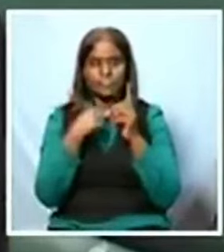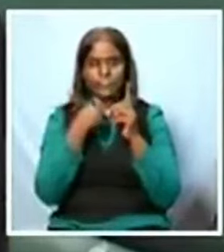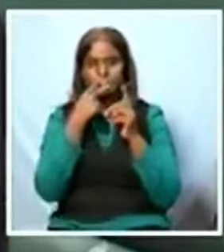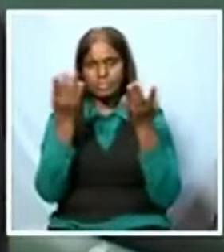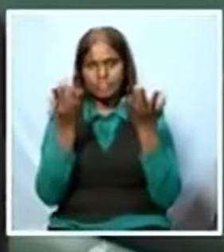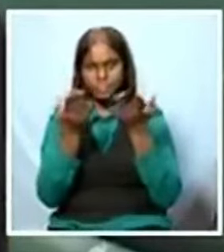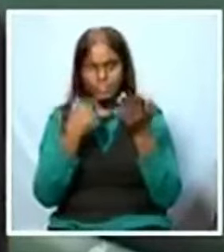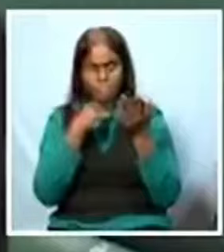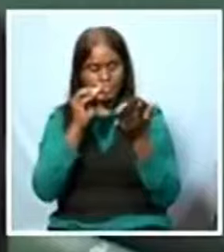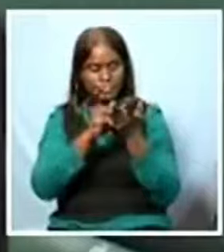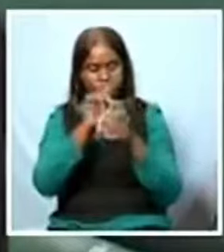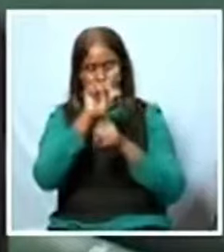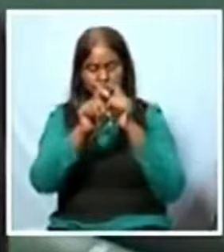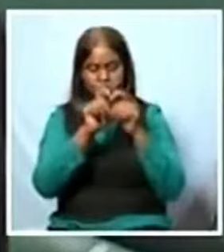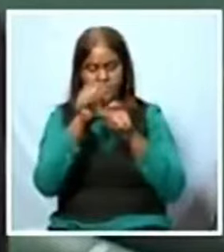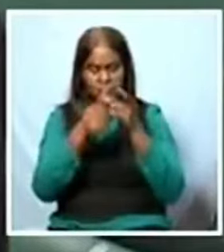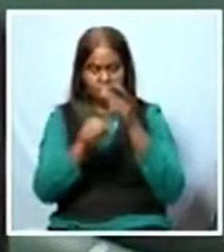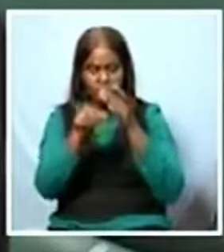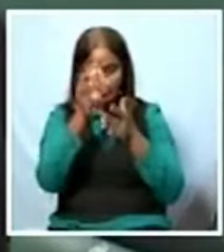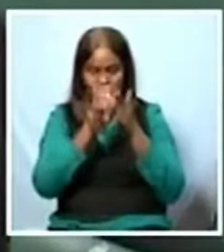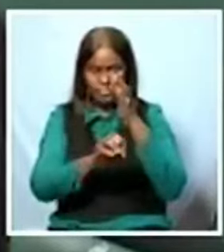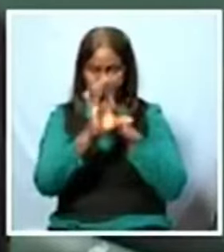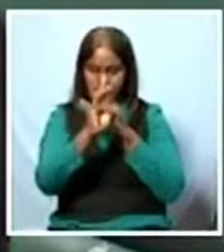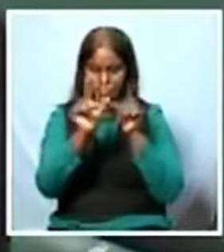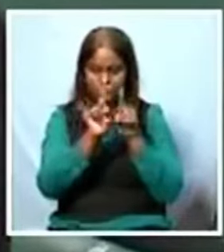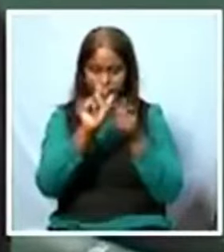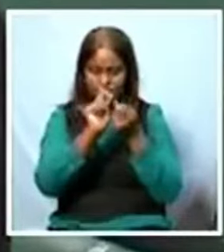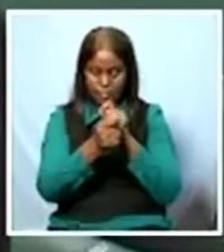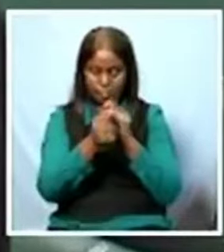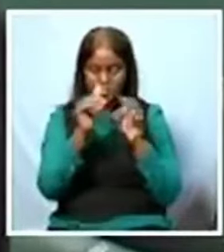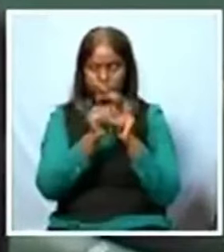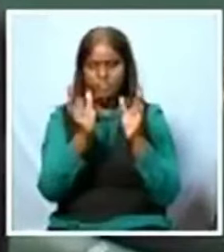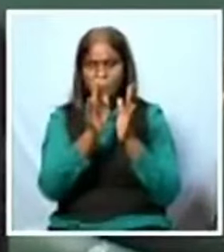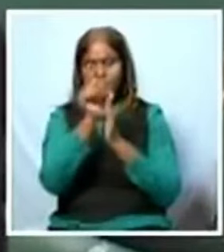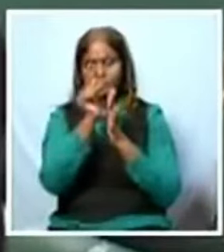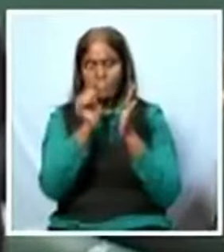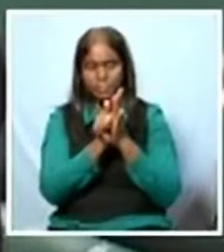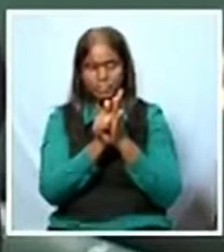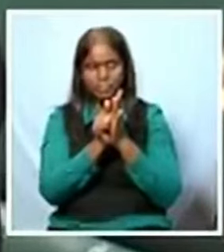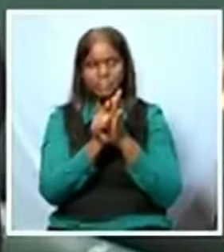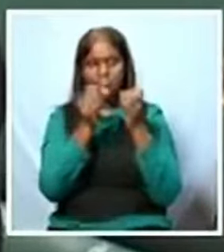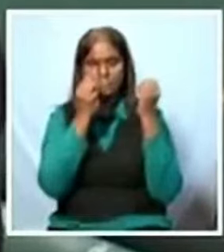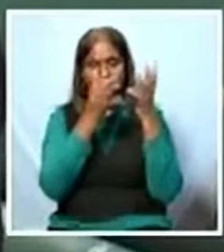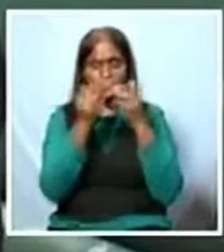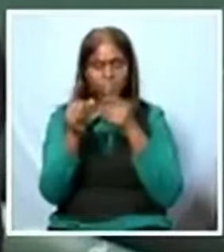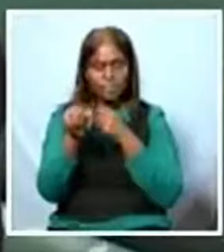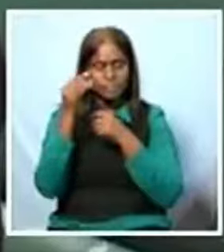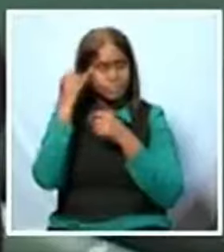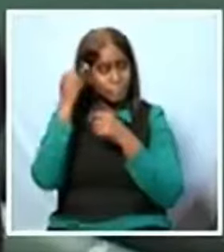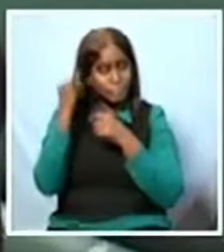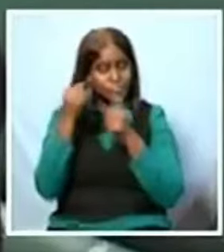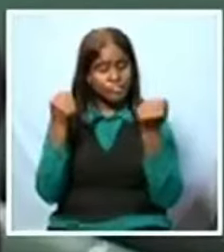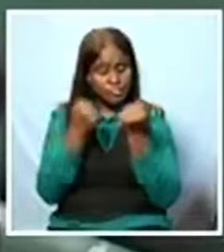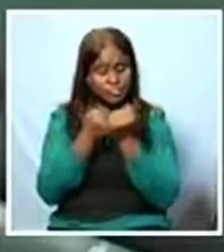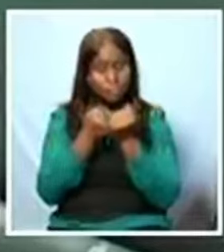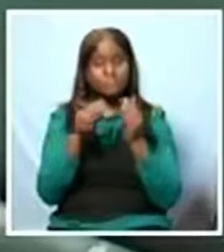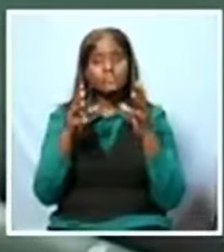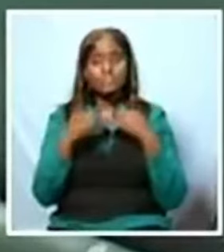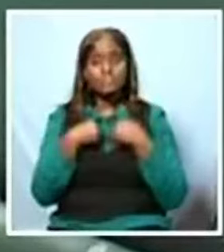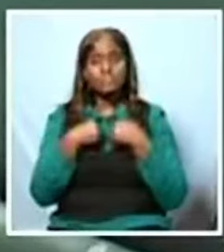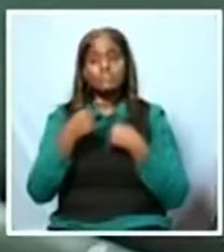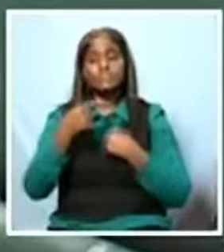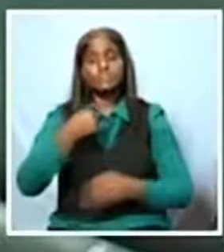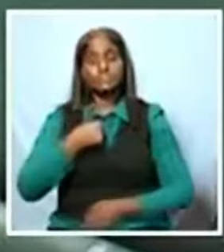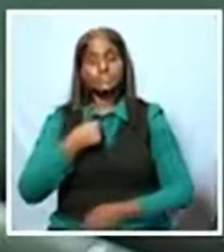none. I put the question. The question is that clause 7 as amended stands part of the bill. As many as of that opinion say